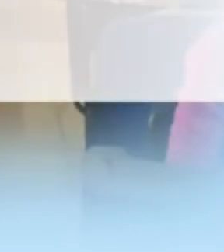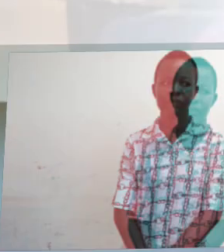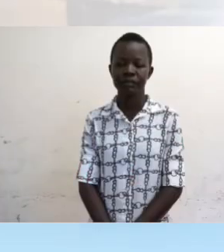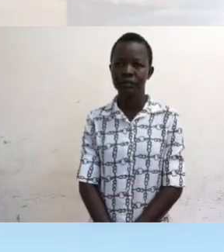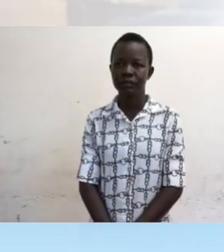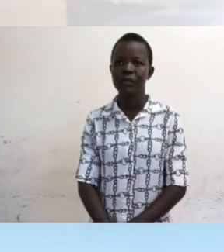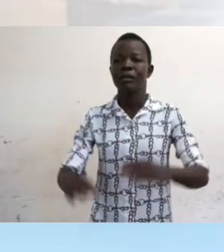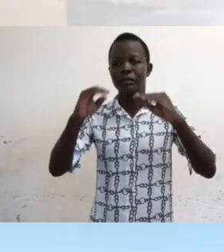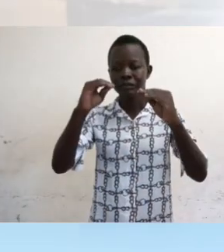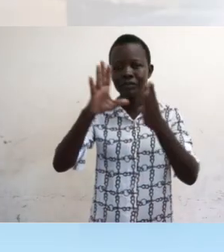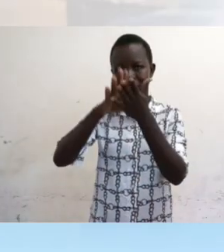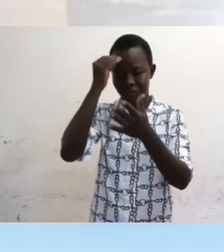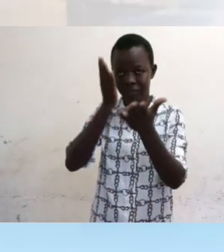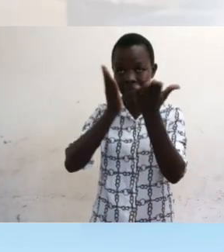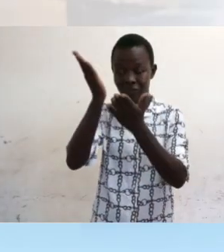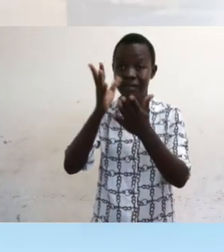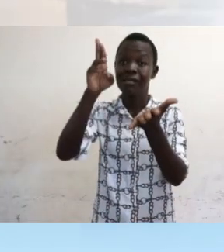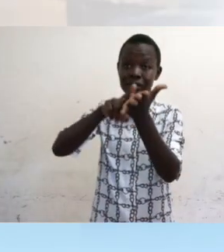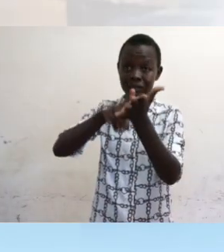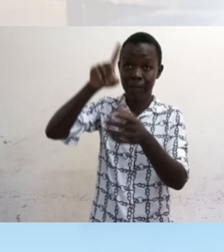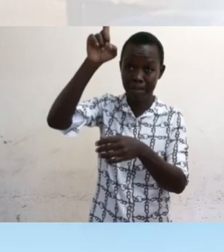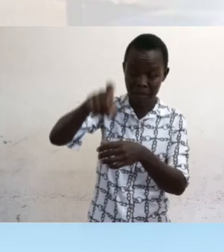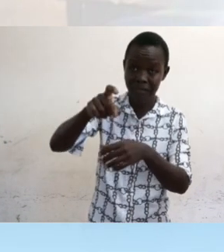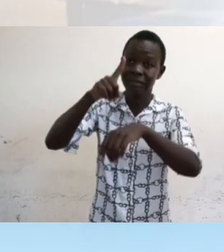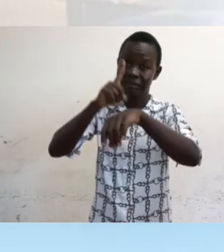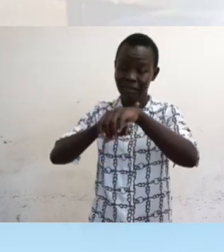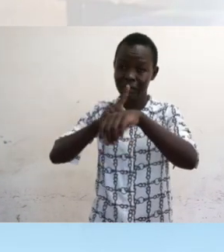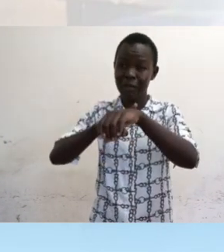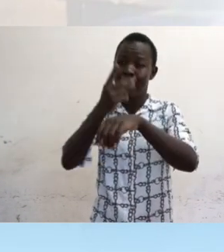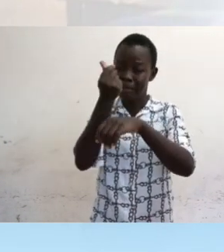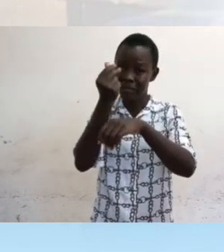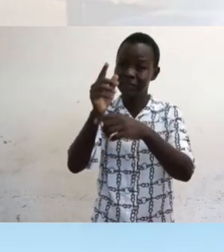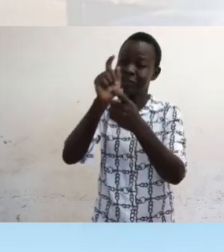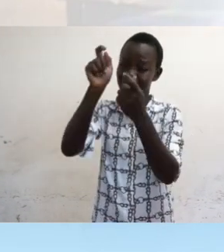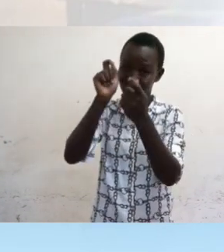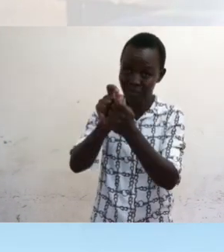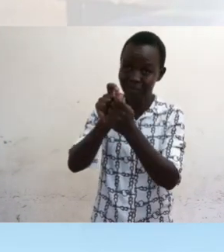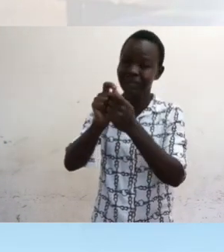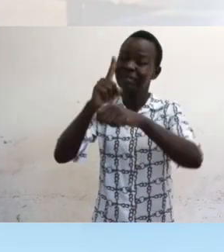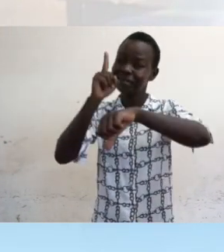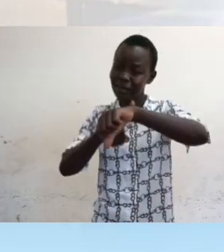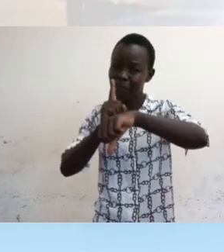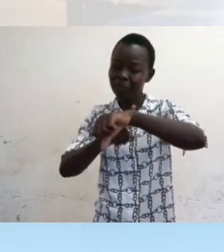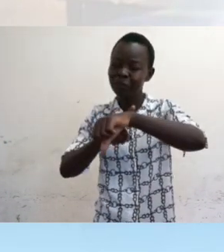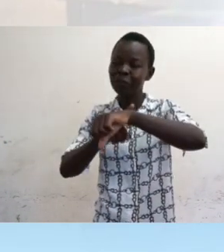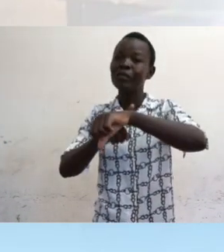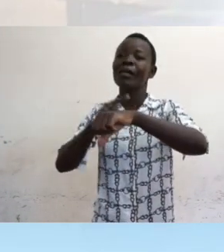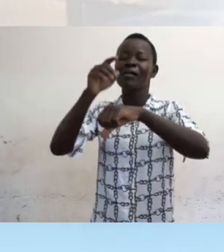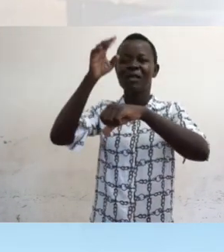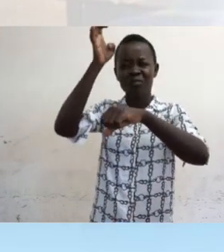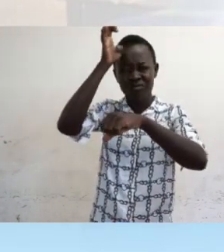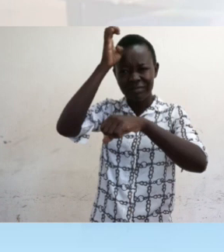For teaching/learning service, you are required to register. The charges are specified fees as per program. Timeline is as per